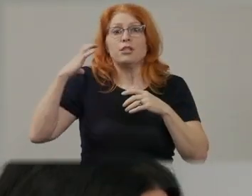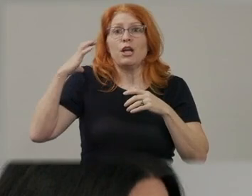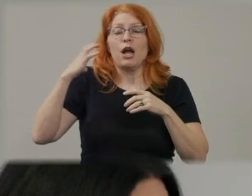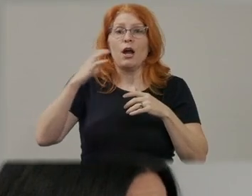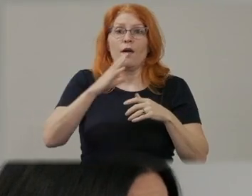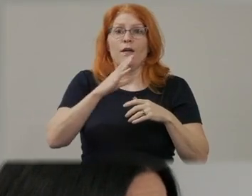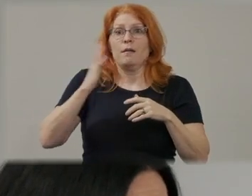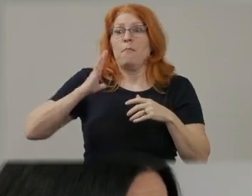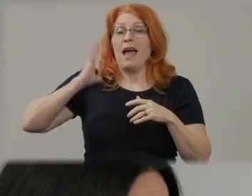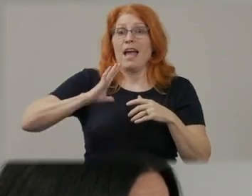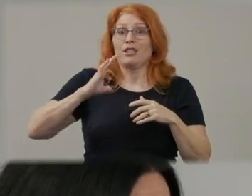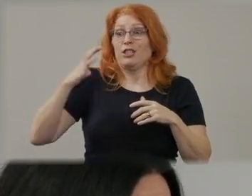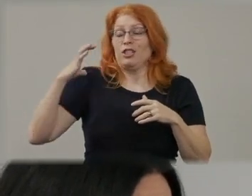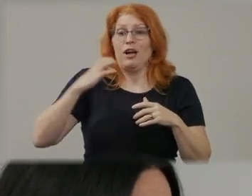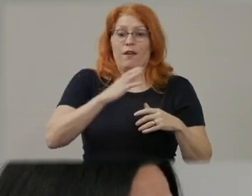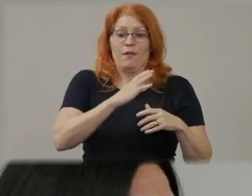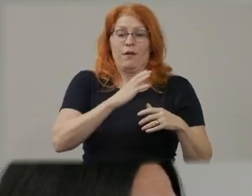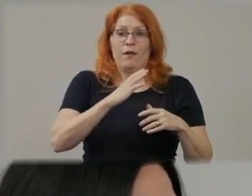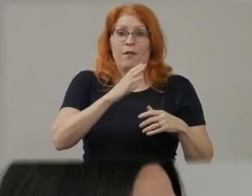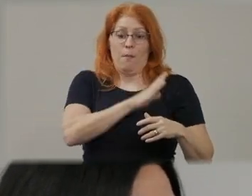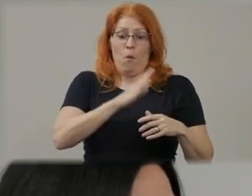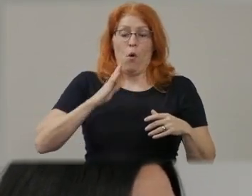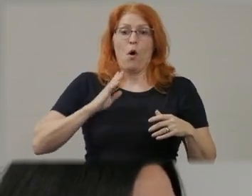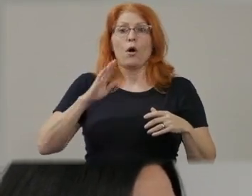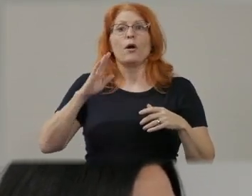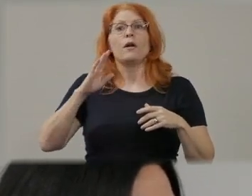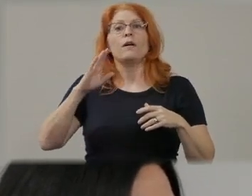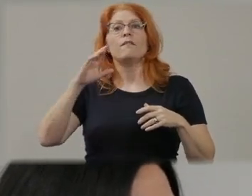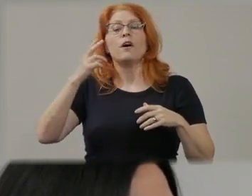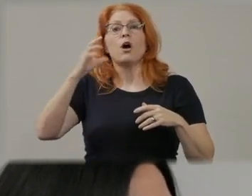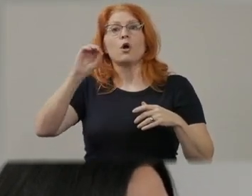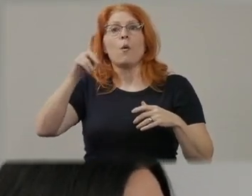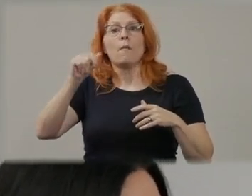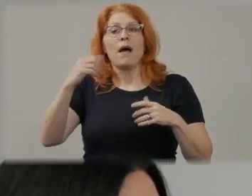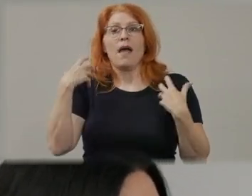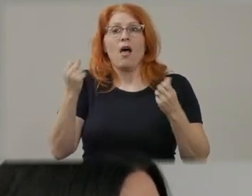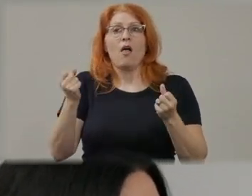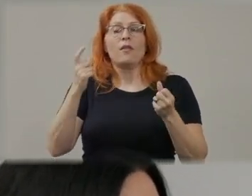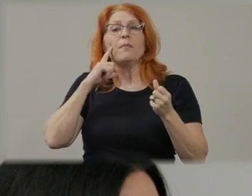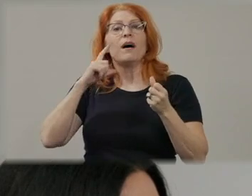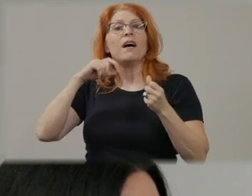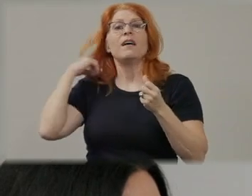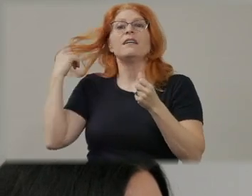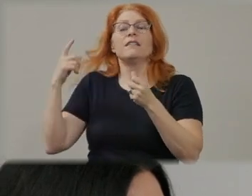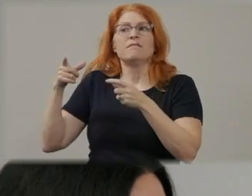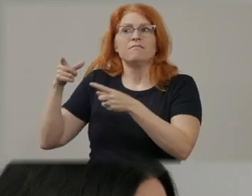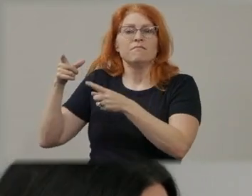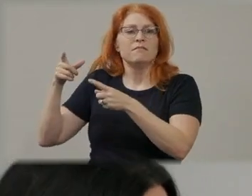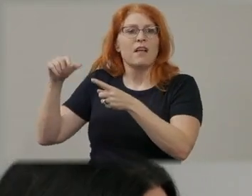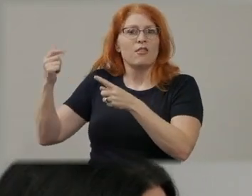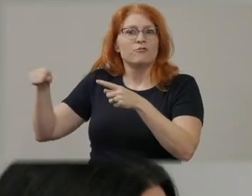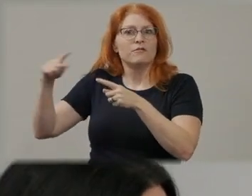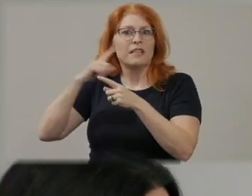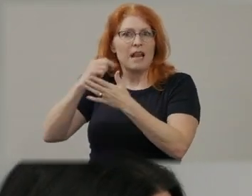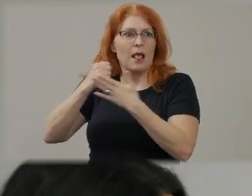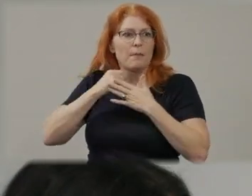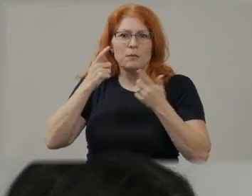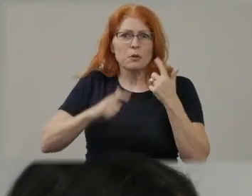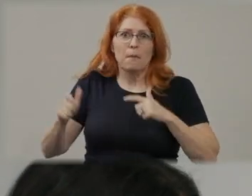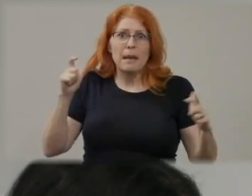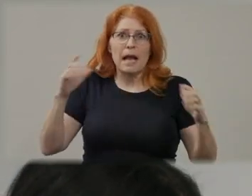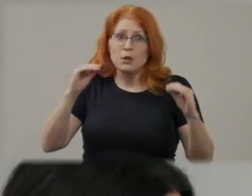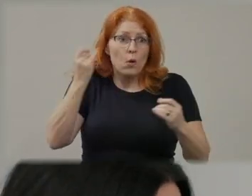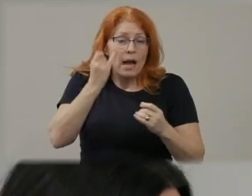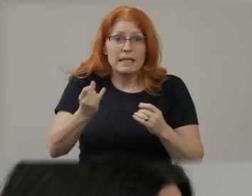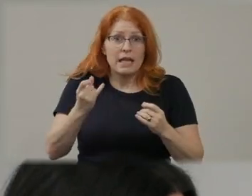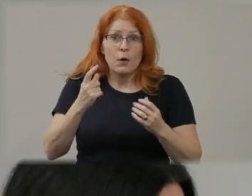Health, but Copa Health, City of Mesa Outreach, can help me with that. We're so big, I had no idea